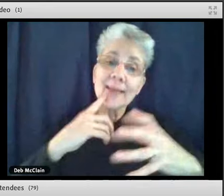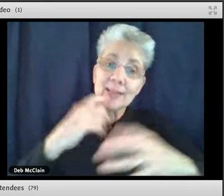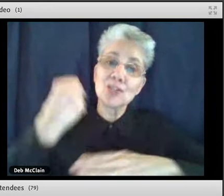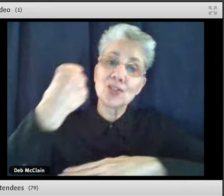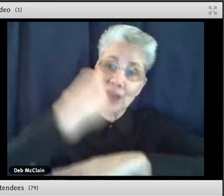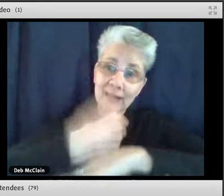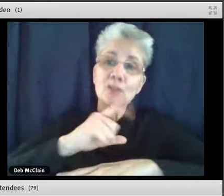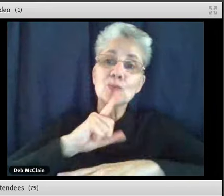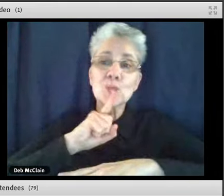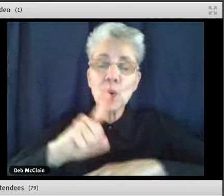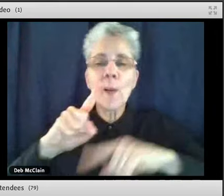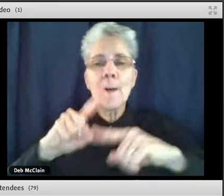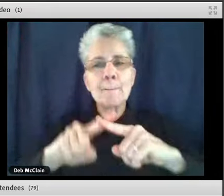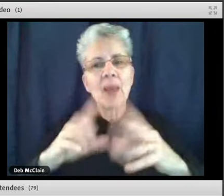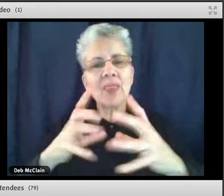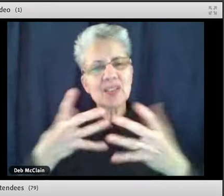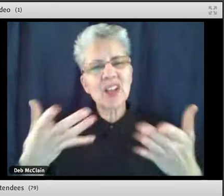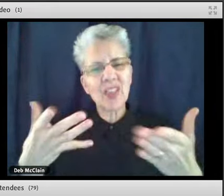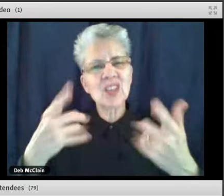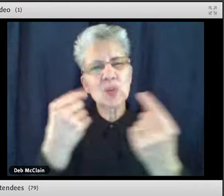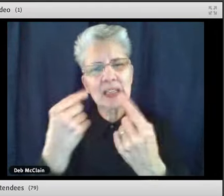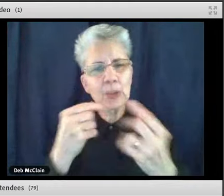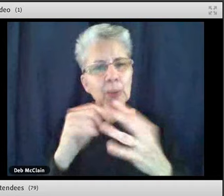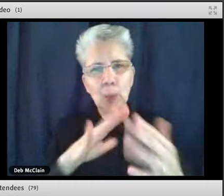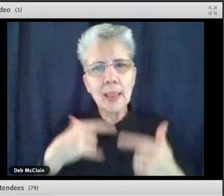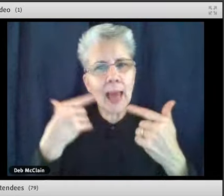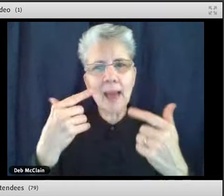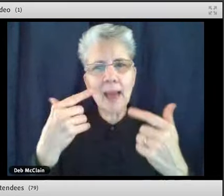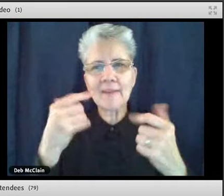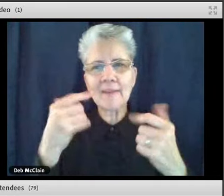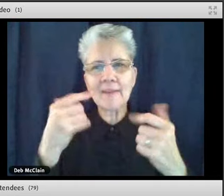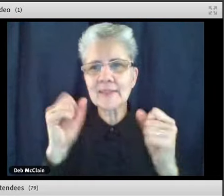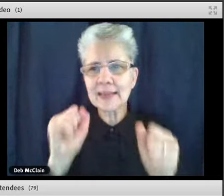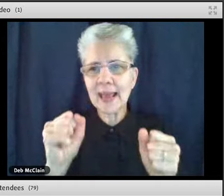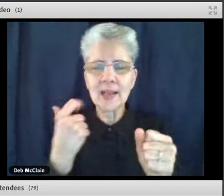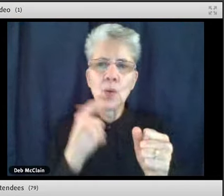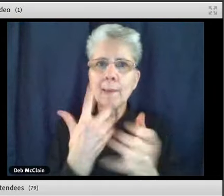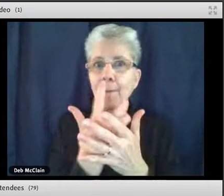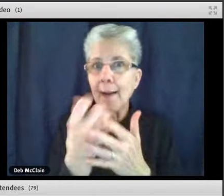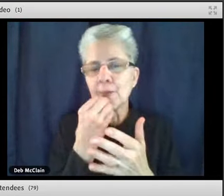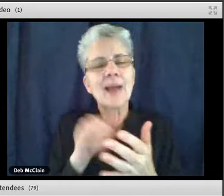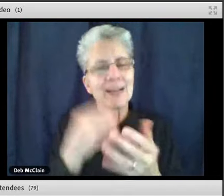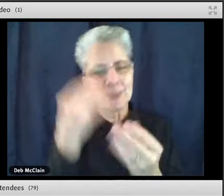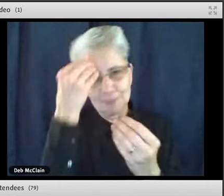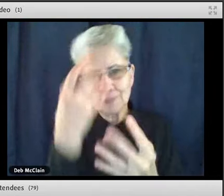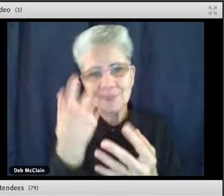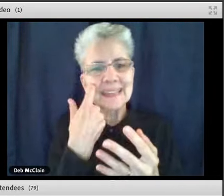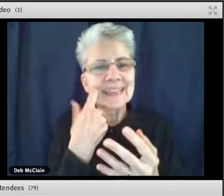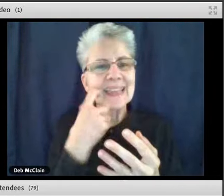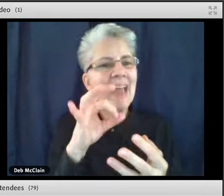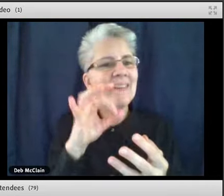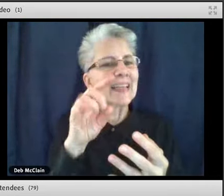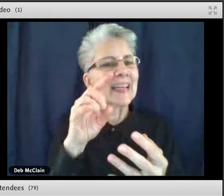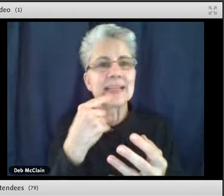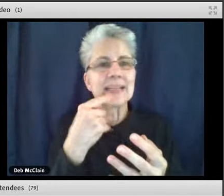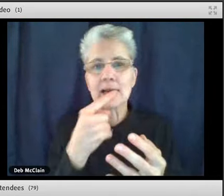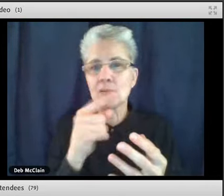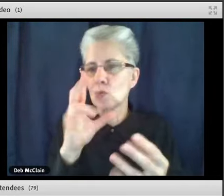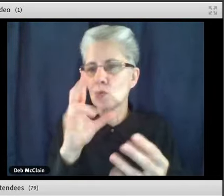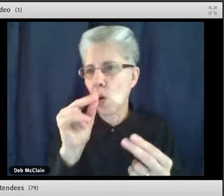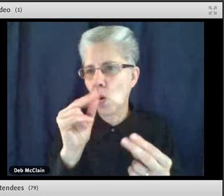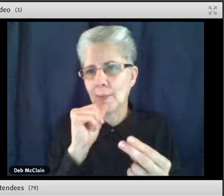aging parents who don't live with you? My parents are in their 70s and they're in decent health. My mom has some underlying conditions, so